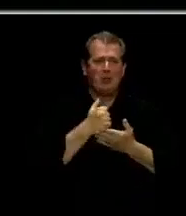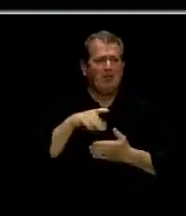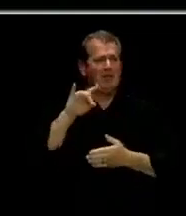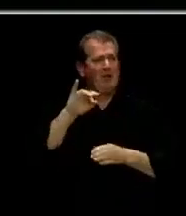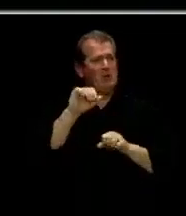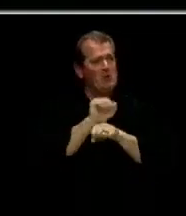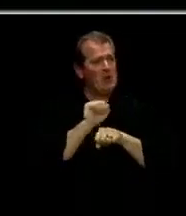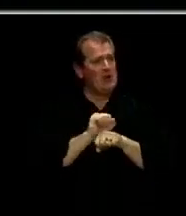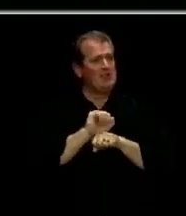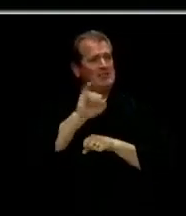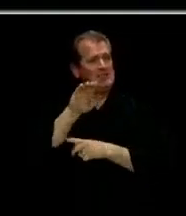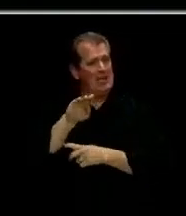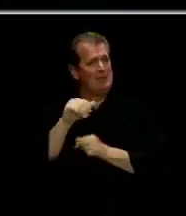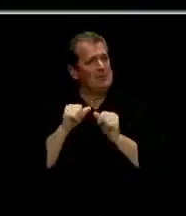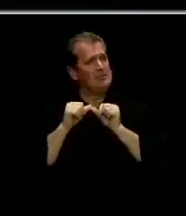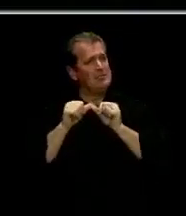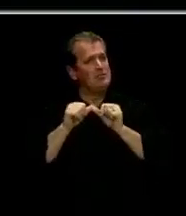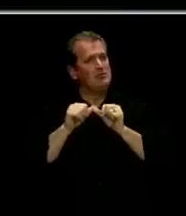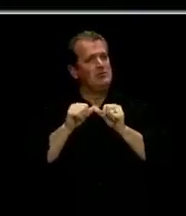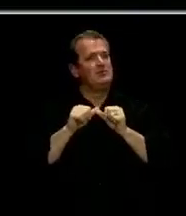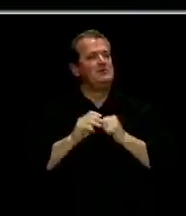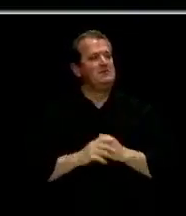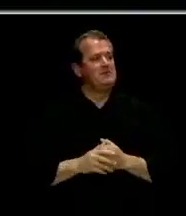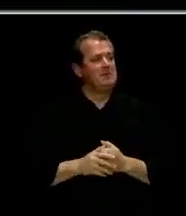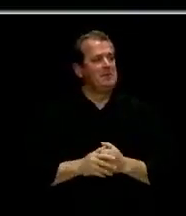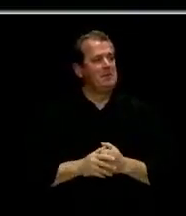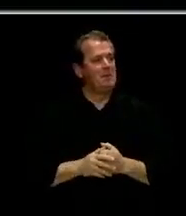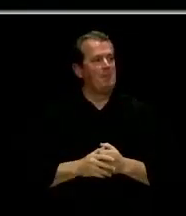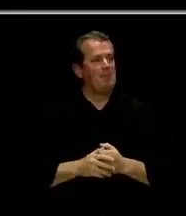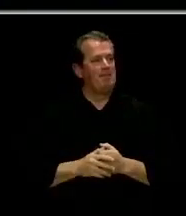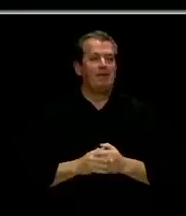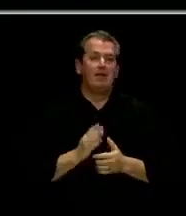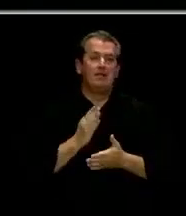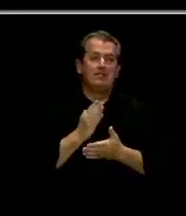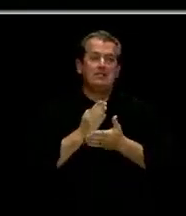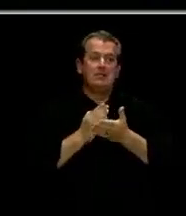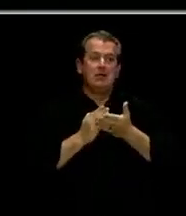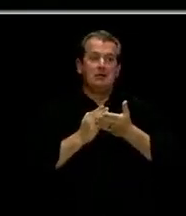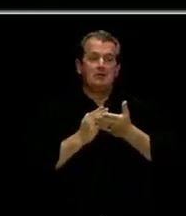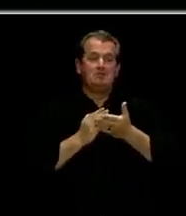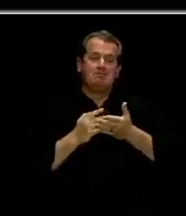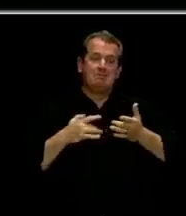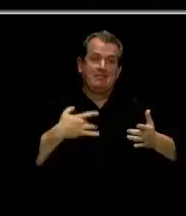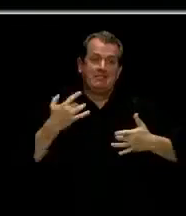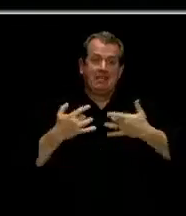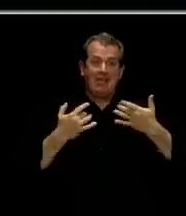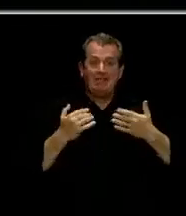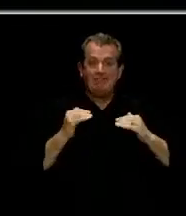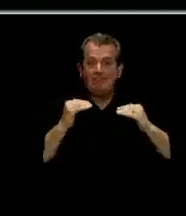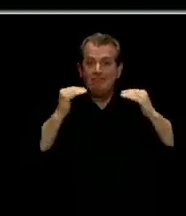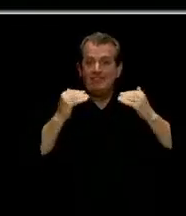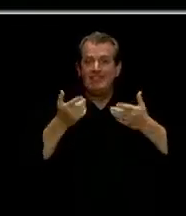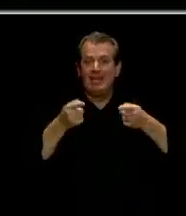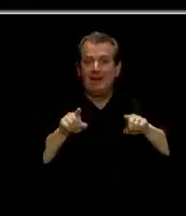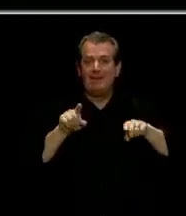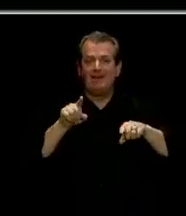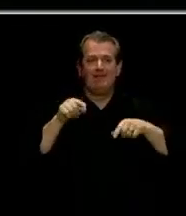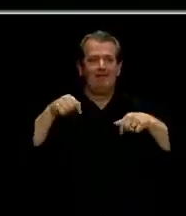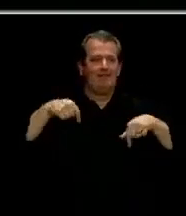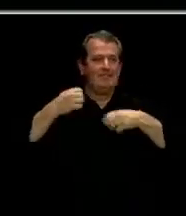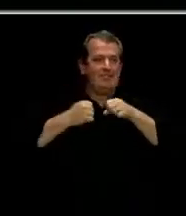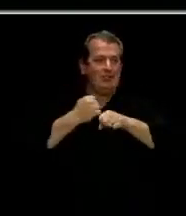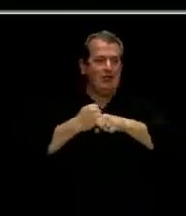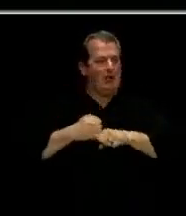employment. There are some highlights that I'm going to go over that I'm really happy about this year, the things that